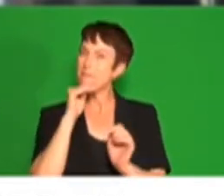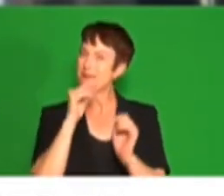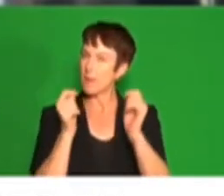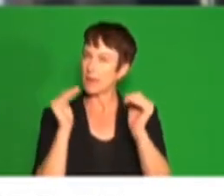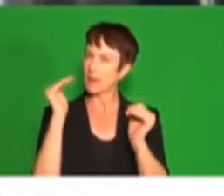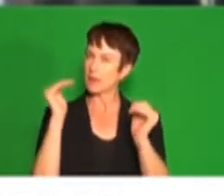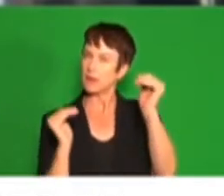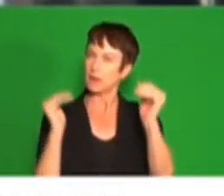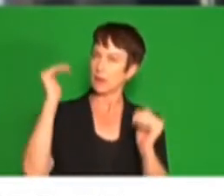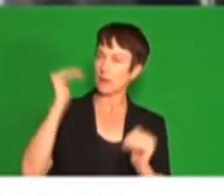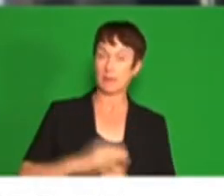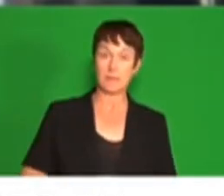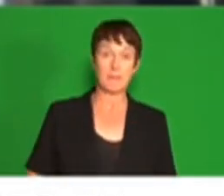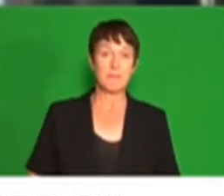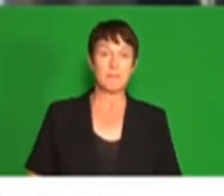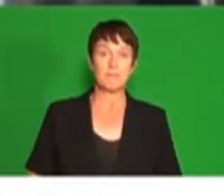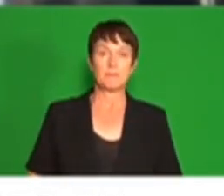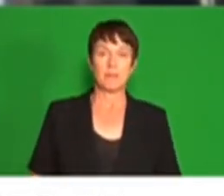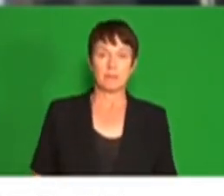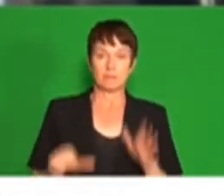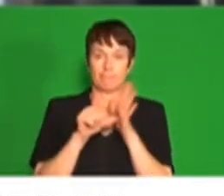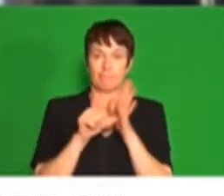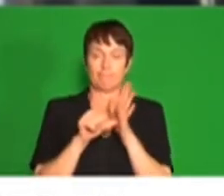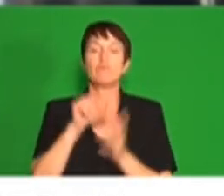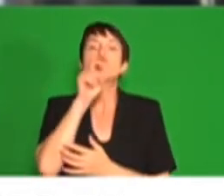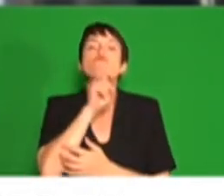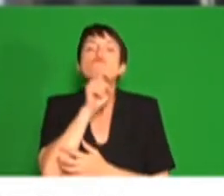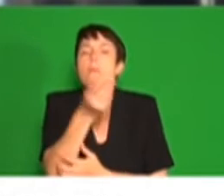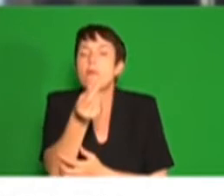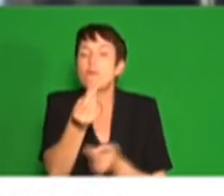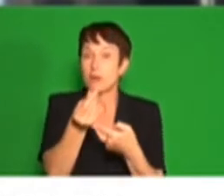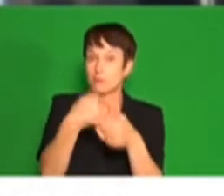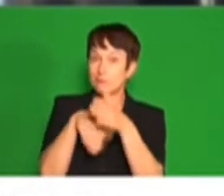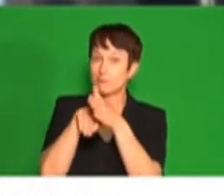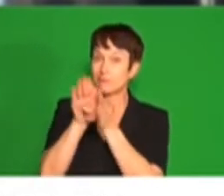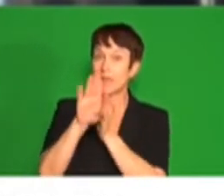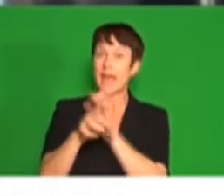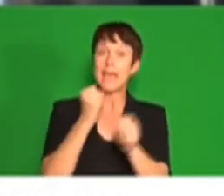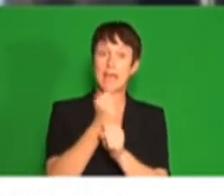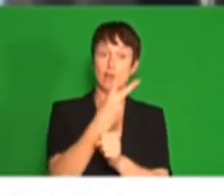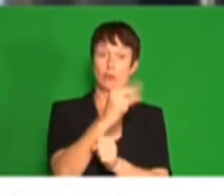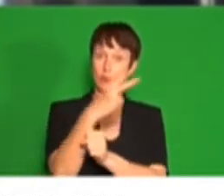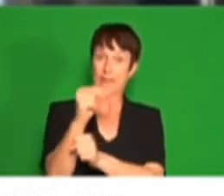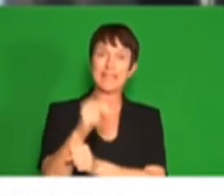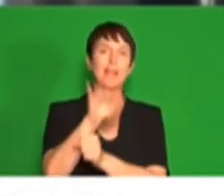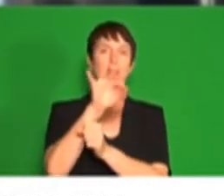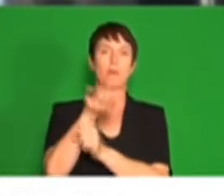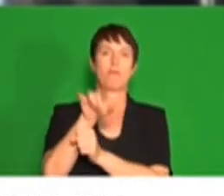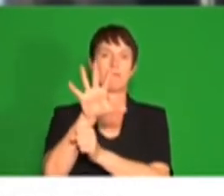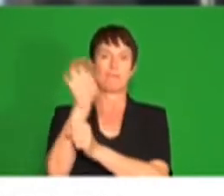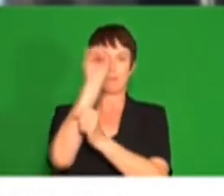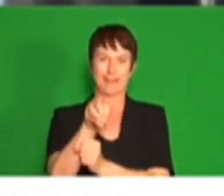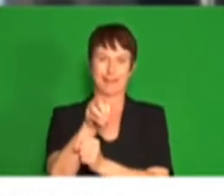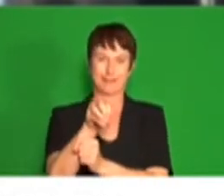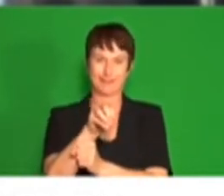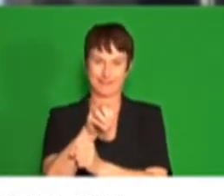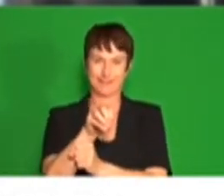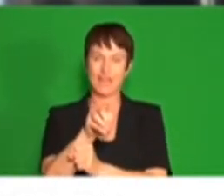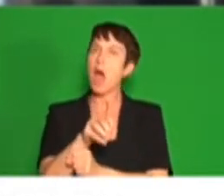Headline consumer price inflation averaged 3.3% in 2020, in line with the